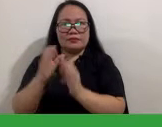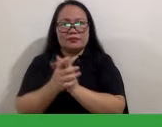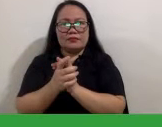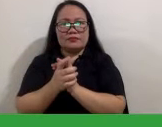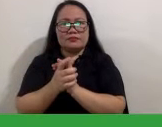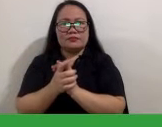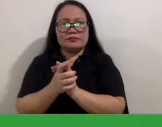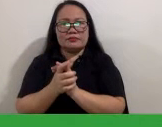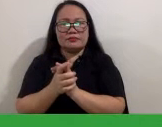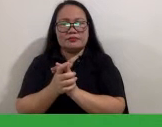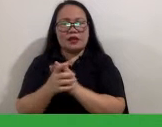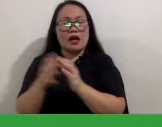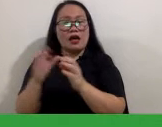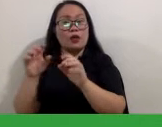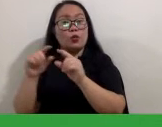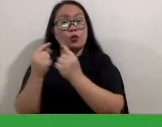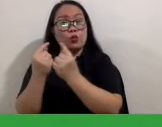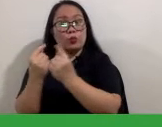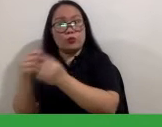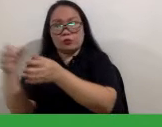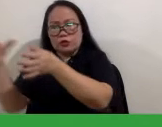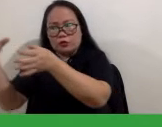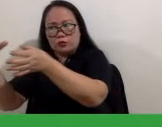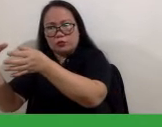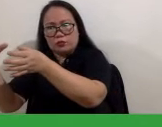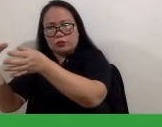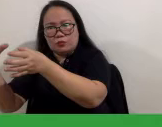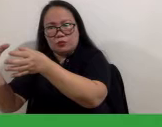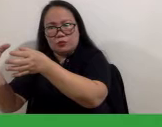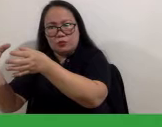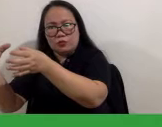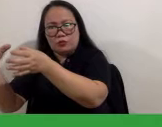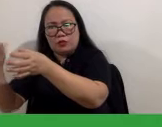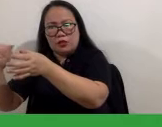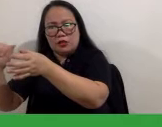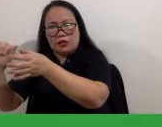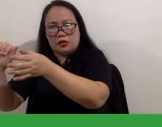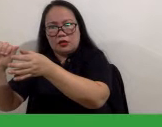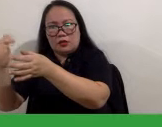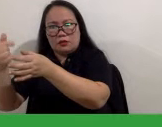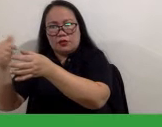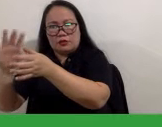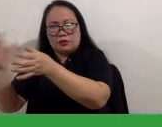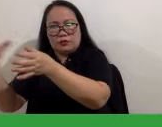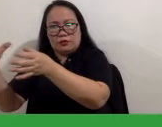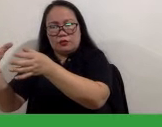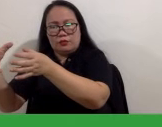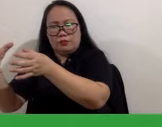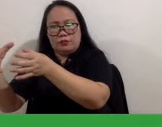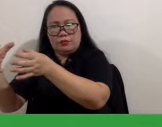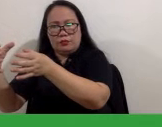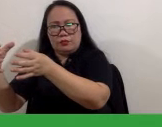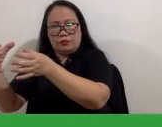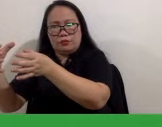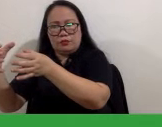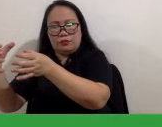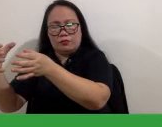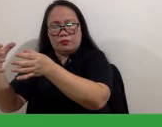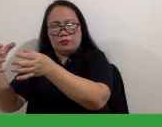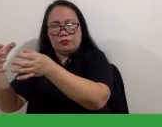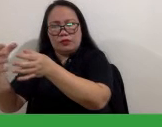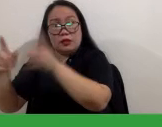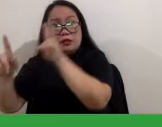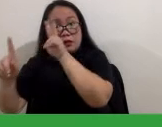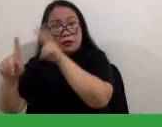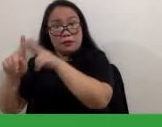grouping? So, ibig sabihin dito, ito yung nakagroup niya. So, ang nakagroup dito ay A plus B. Kung